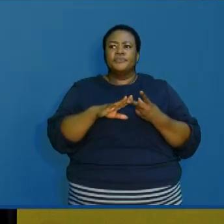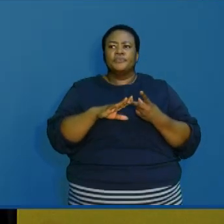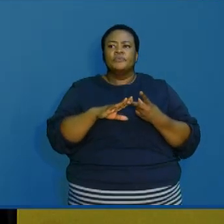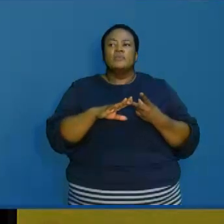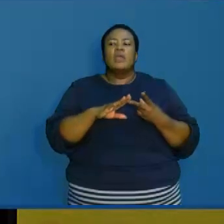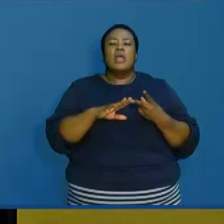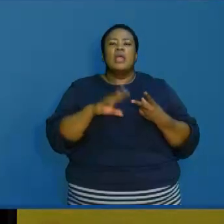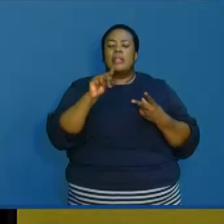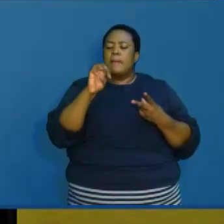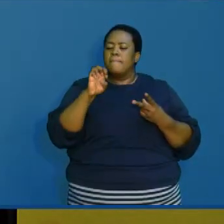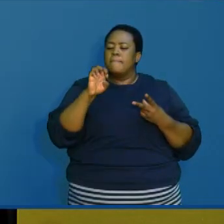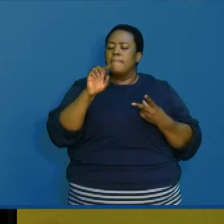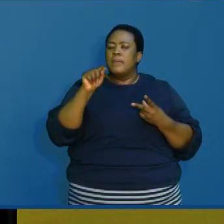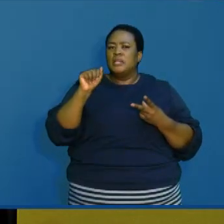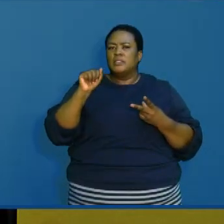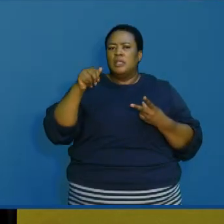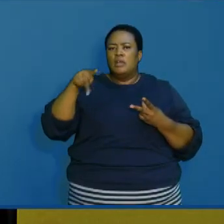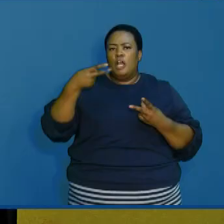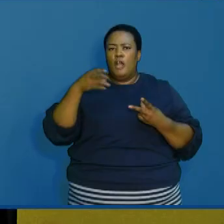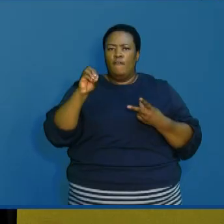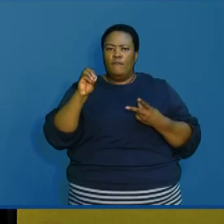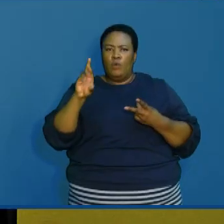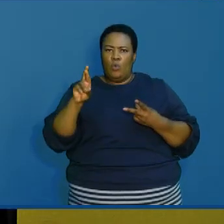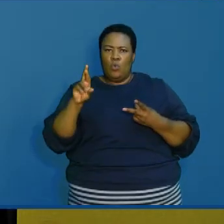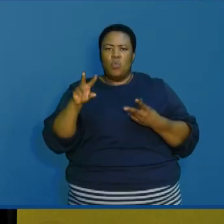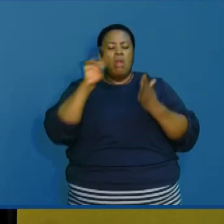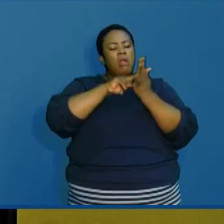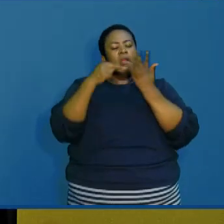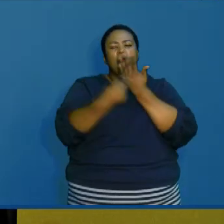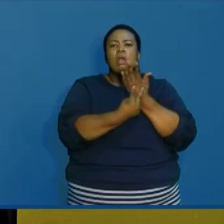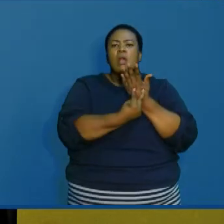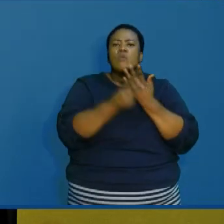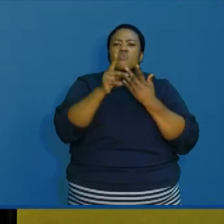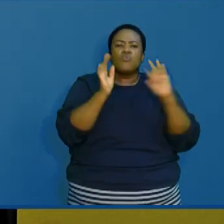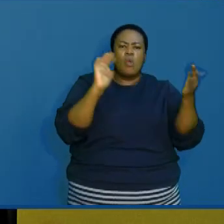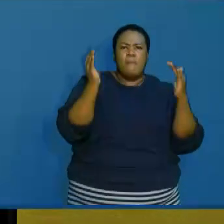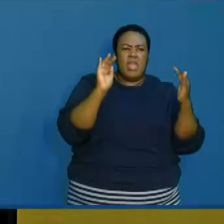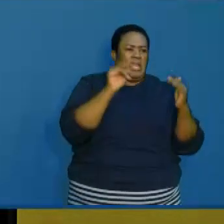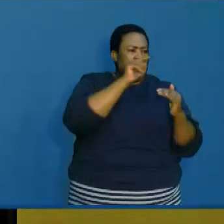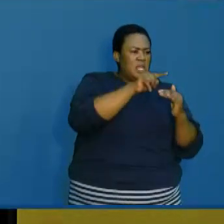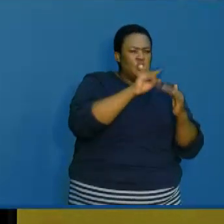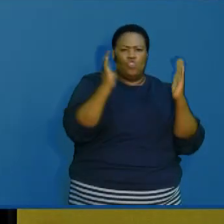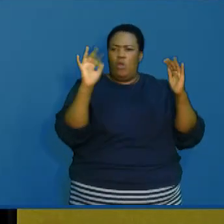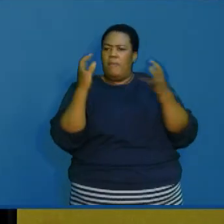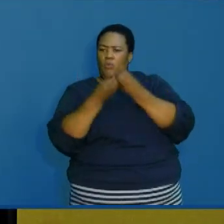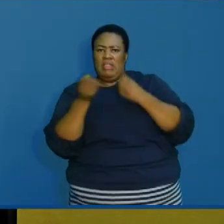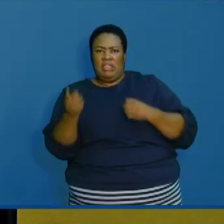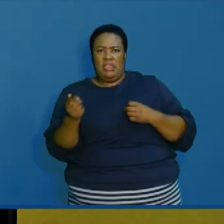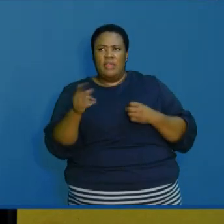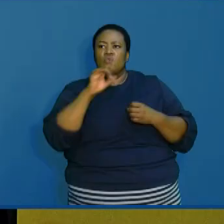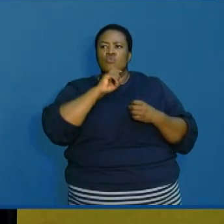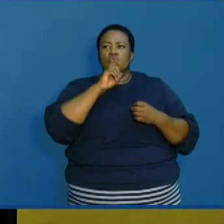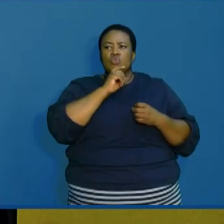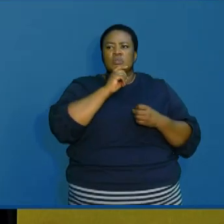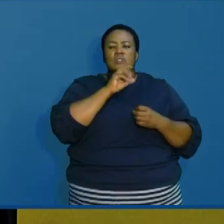comparing figures of speech. When you compare one thing to another, you either use simile or you use